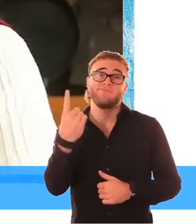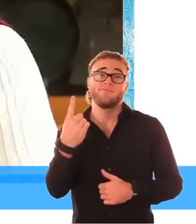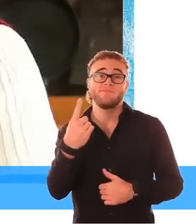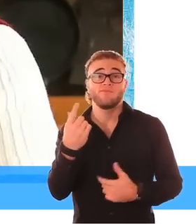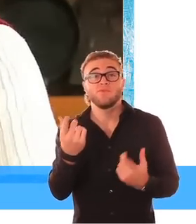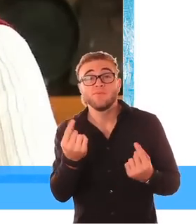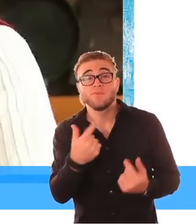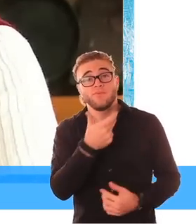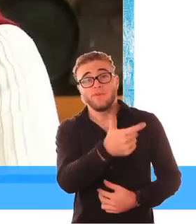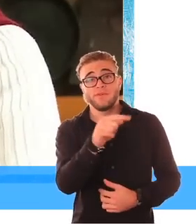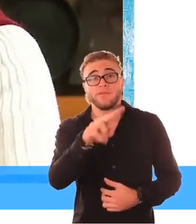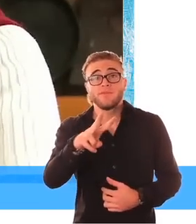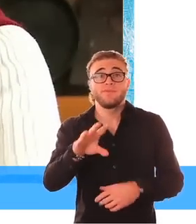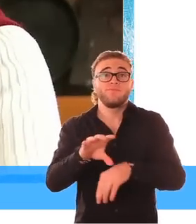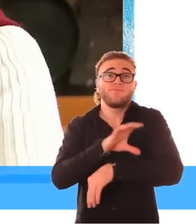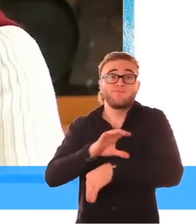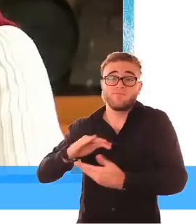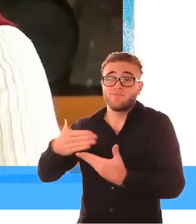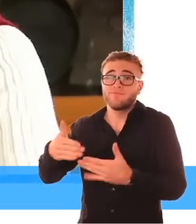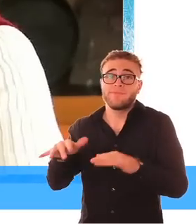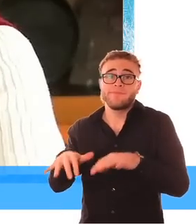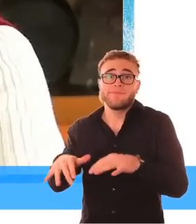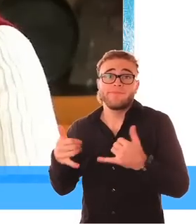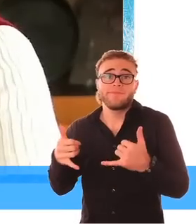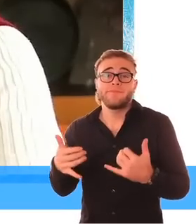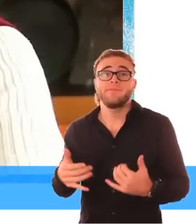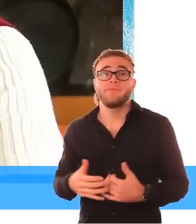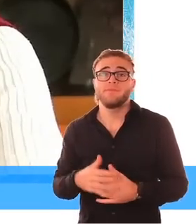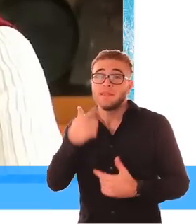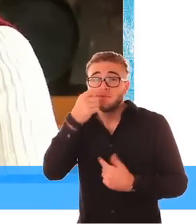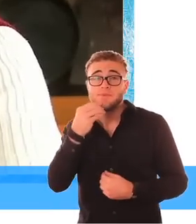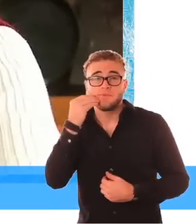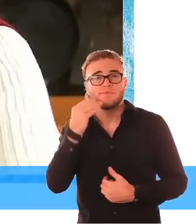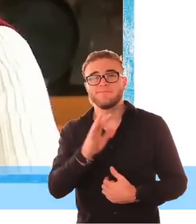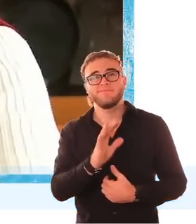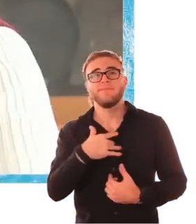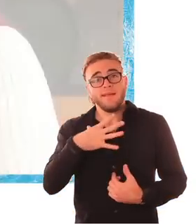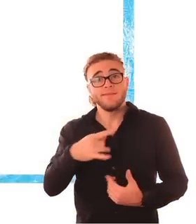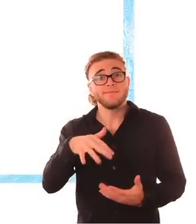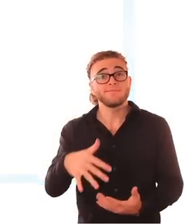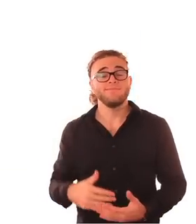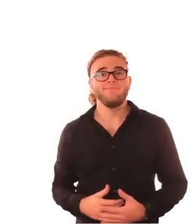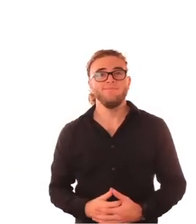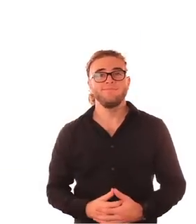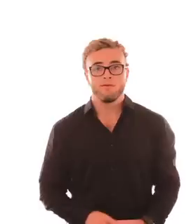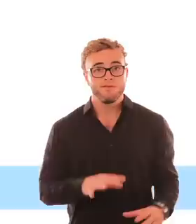home. Not much to do except watch TV and play on the computer, so it's not that interesting at home. I prefer to study.